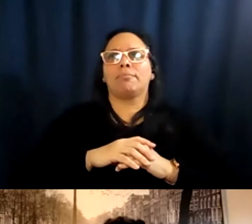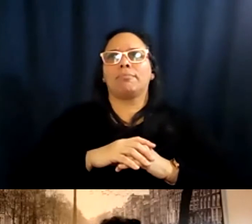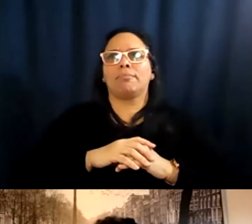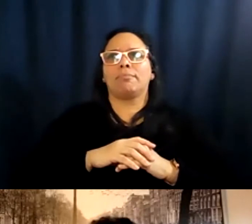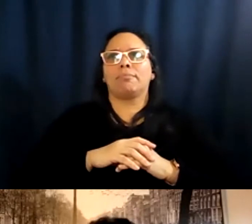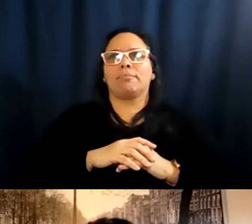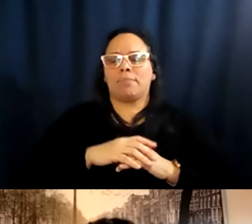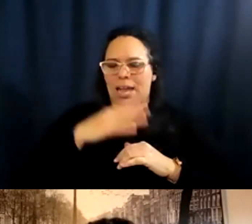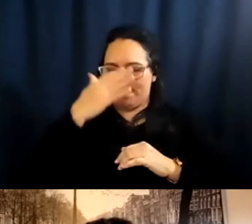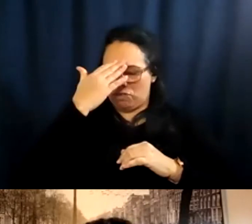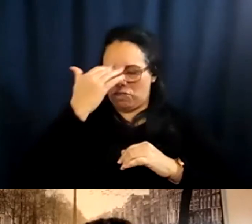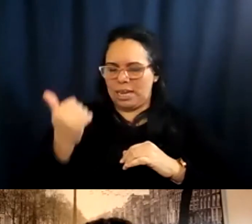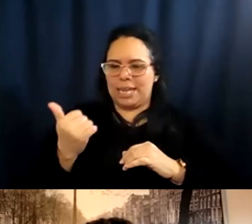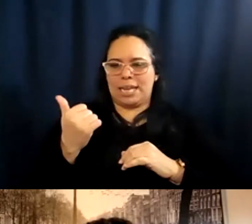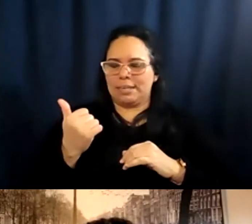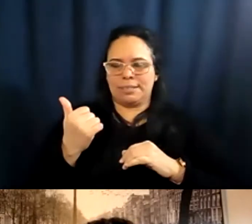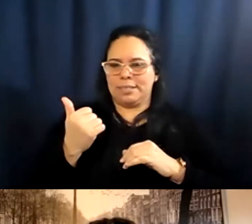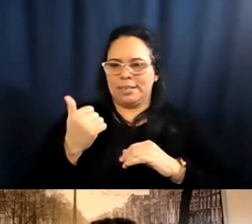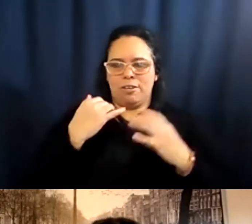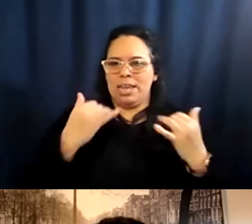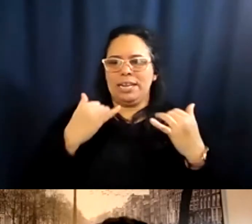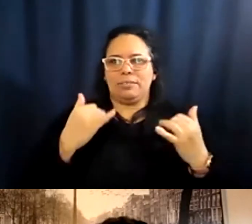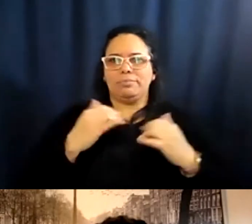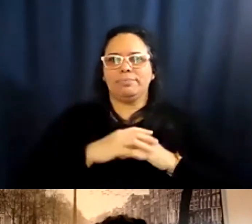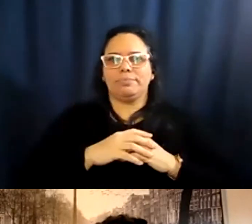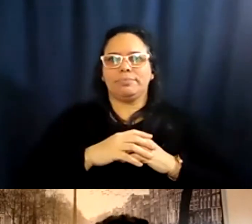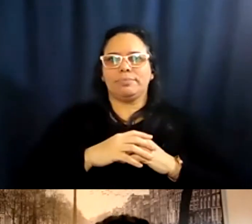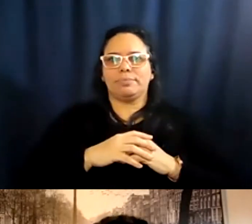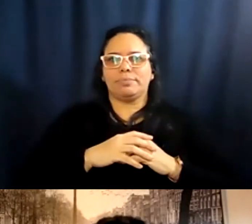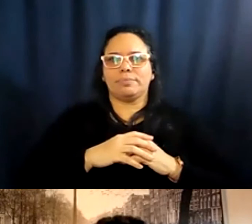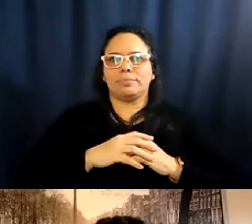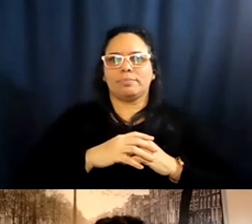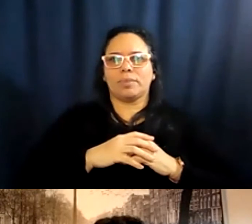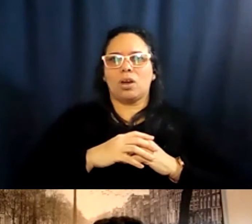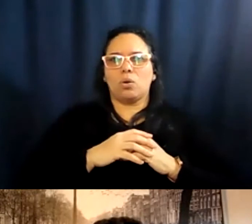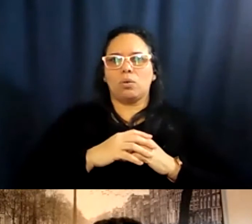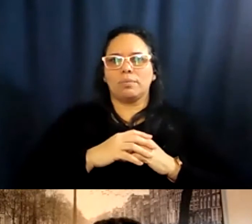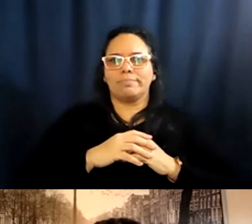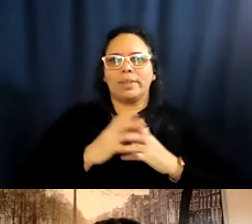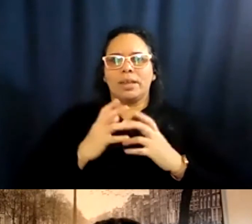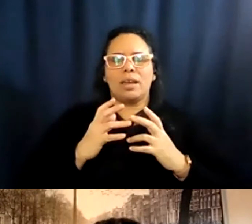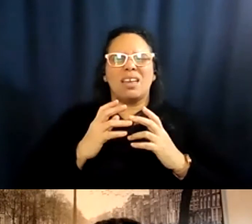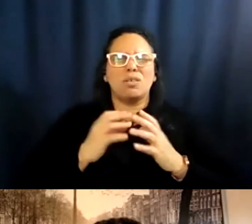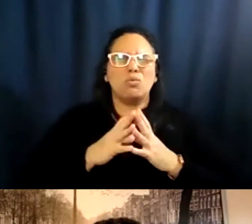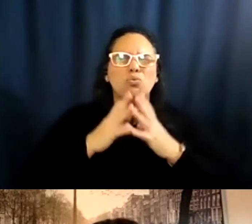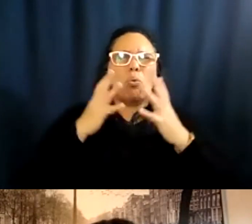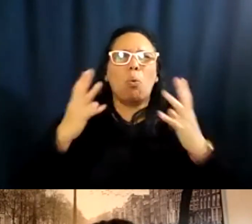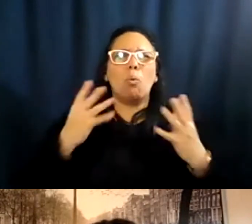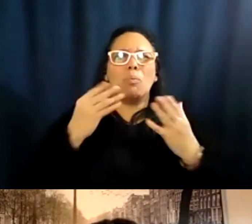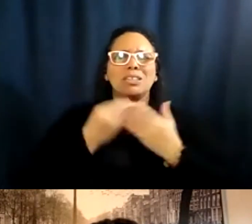I forget the act off the top of my head right now, but the unlimited amount of money that we have in our political system, you know what I mean? And stuff like